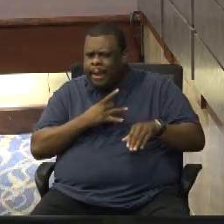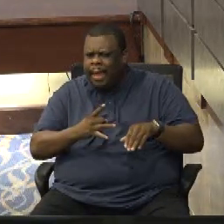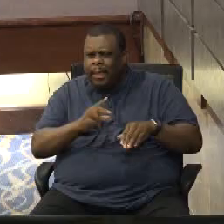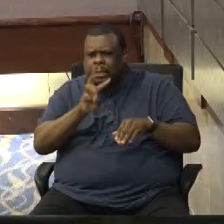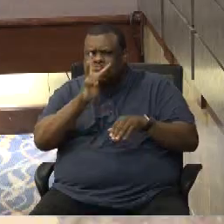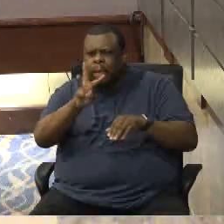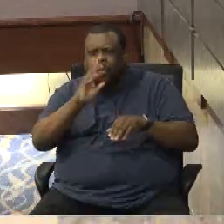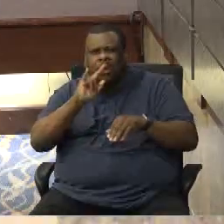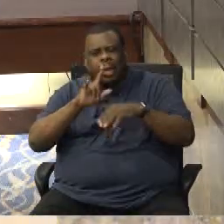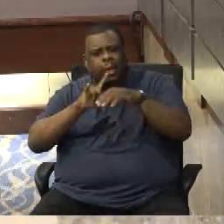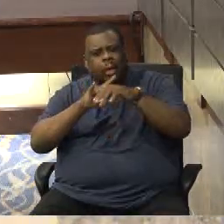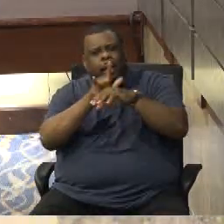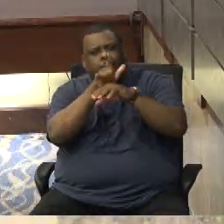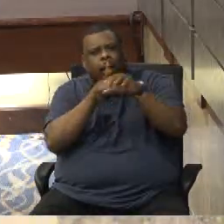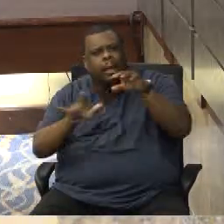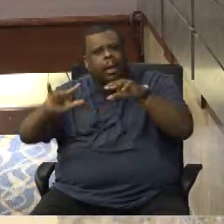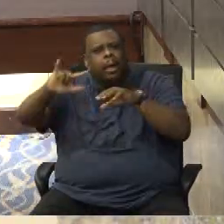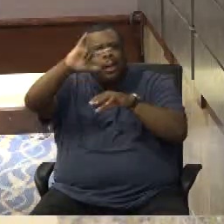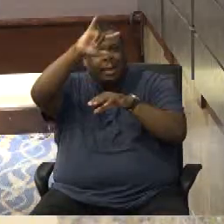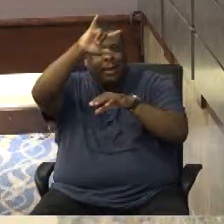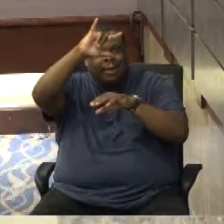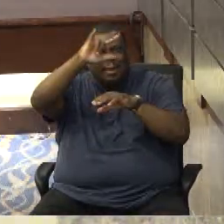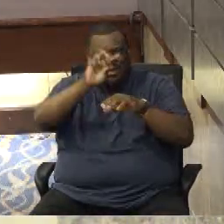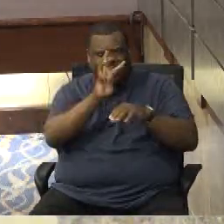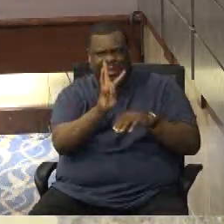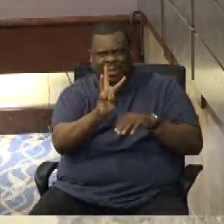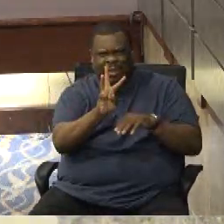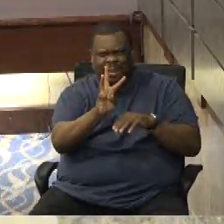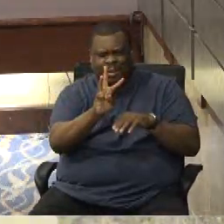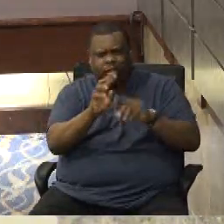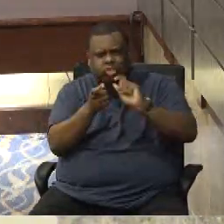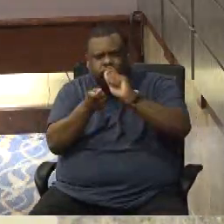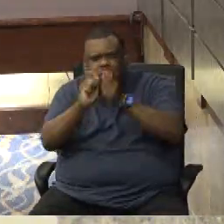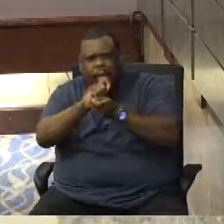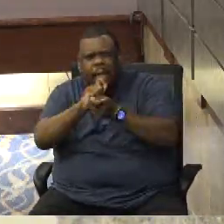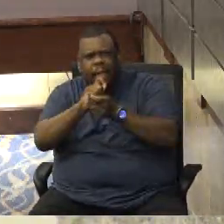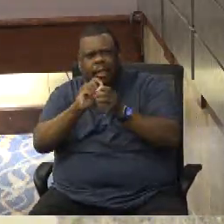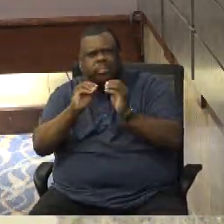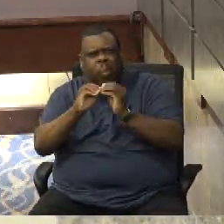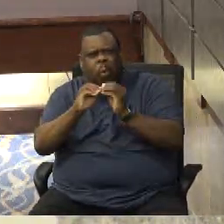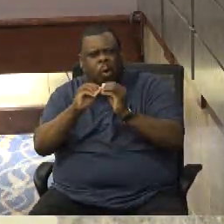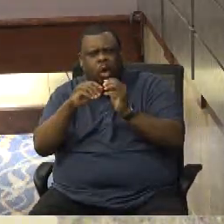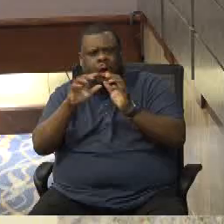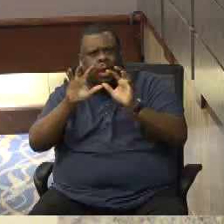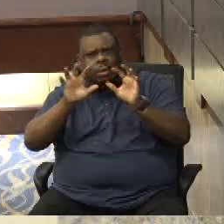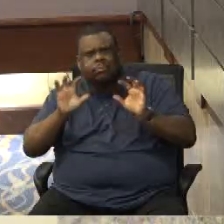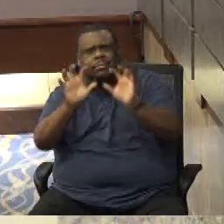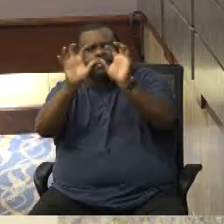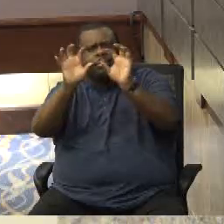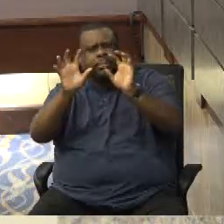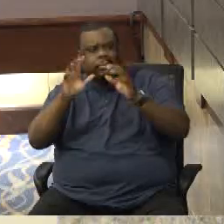all wanted to keep, and how you kind of refreshed it and kind of emboldened it. And